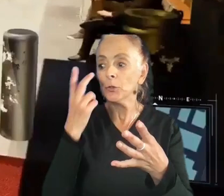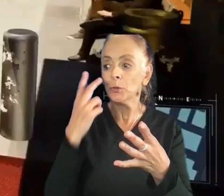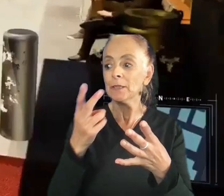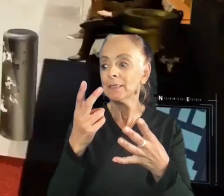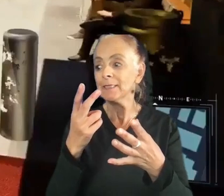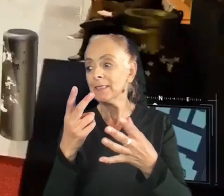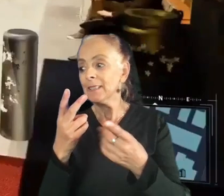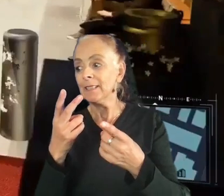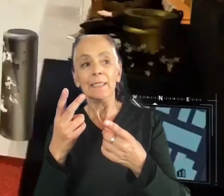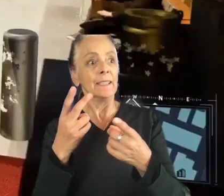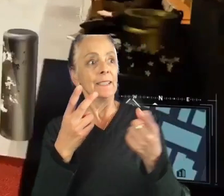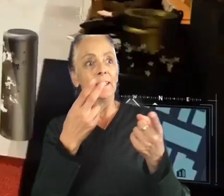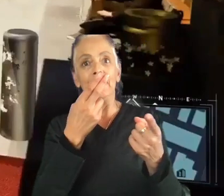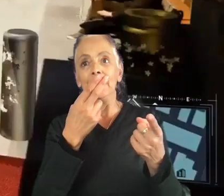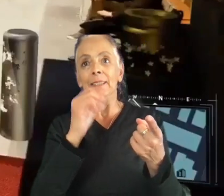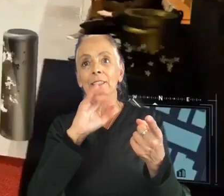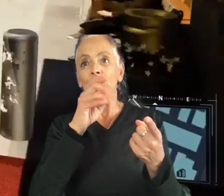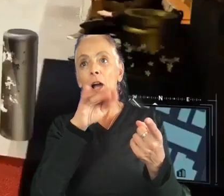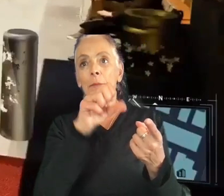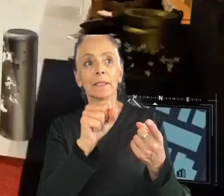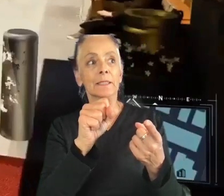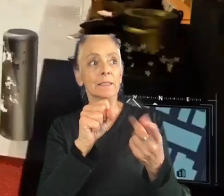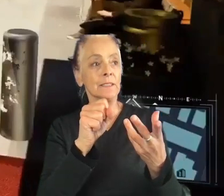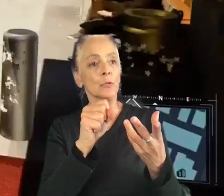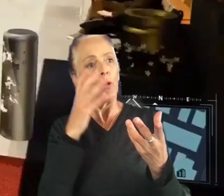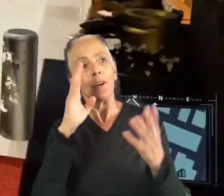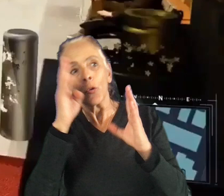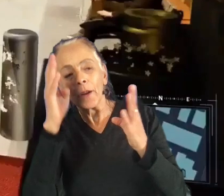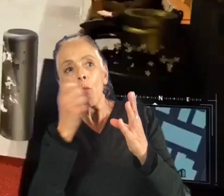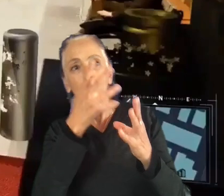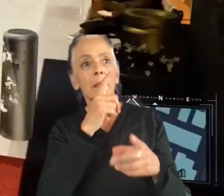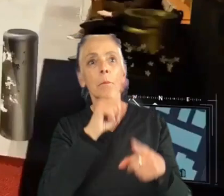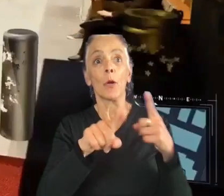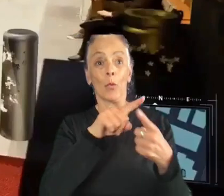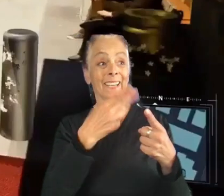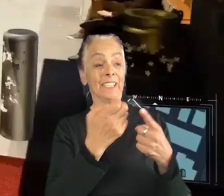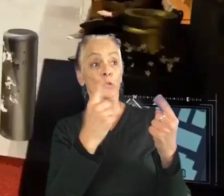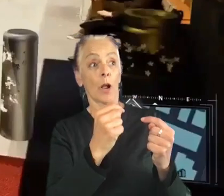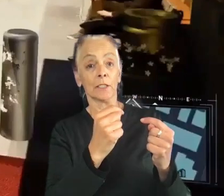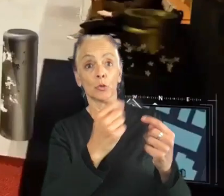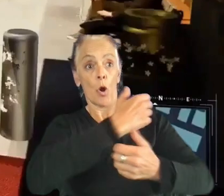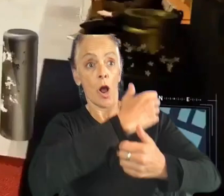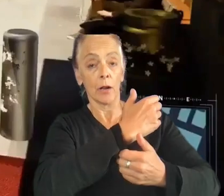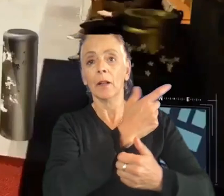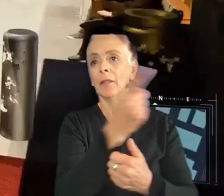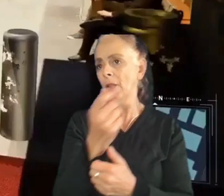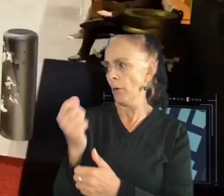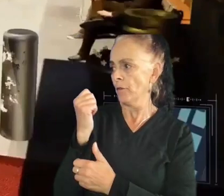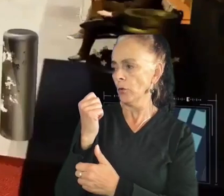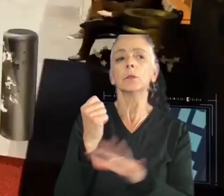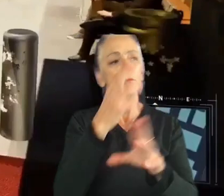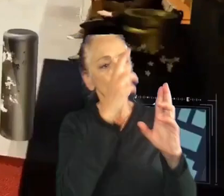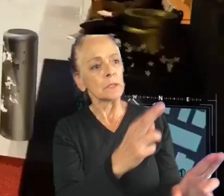warmly. They will not hug him. And what's amazing here is when he tries to hug them and they refuse, Spider-Man respects